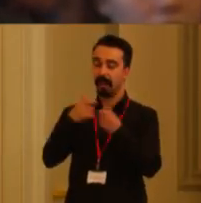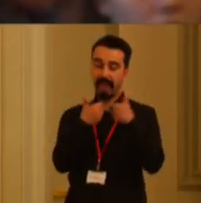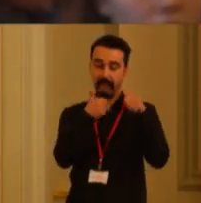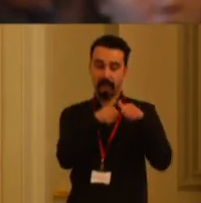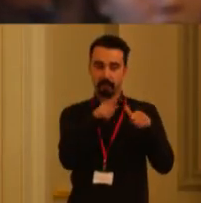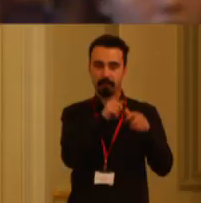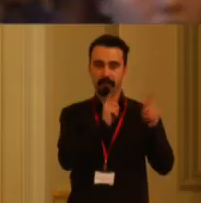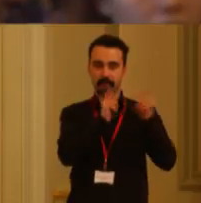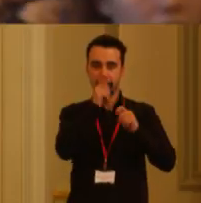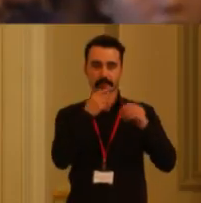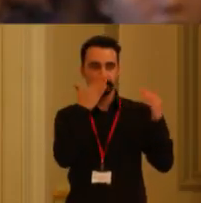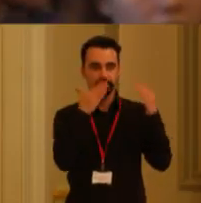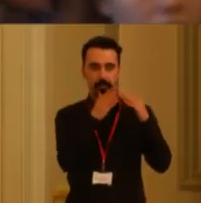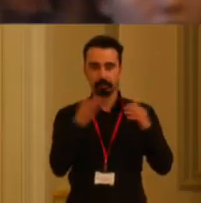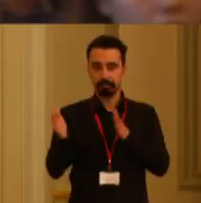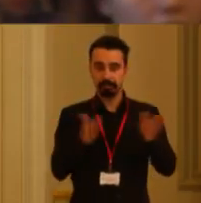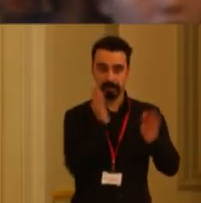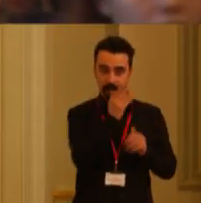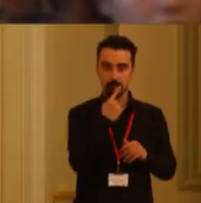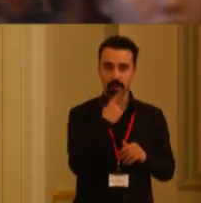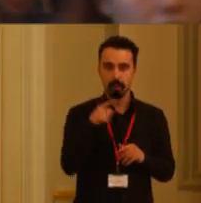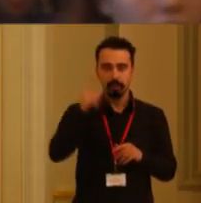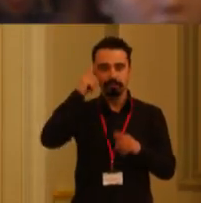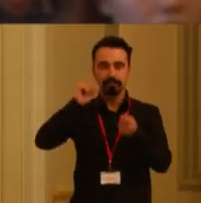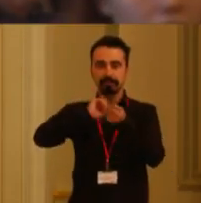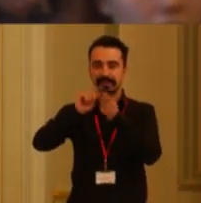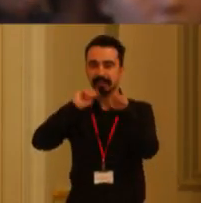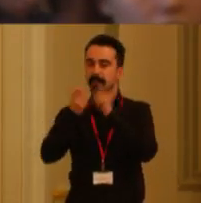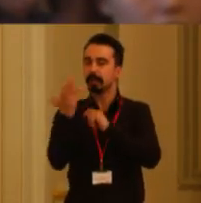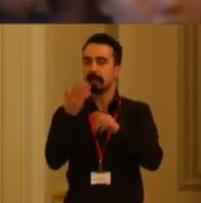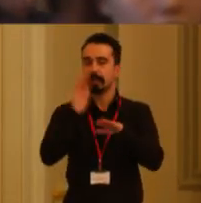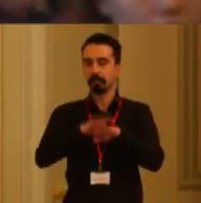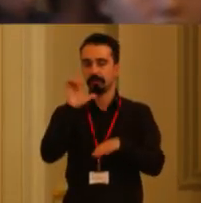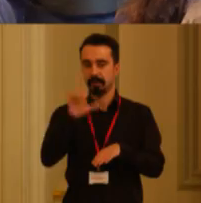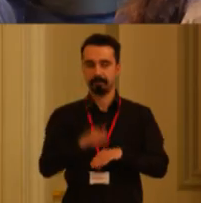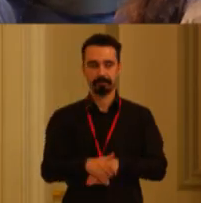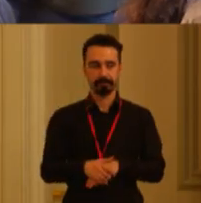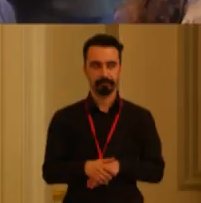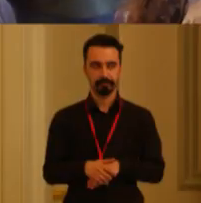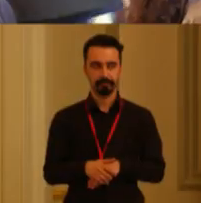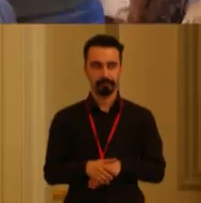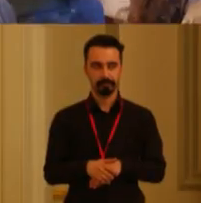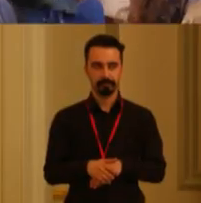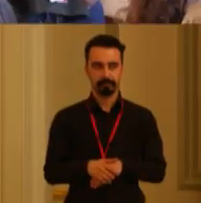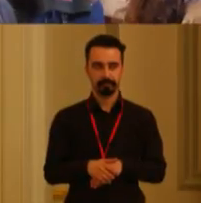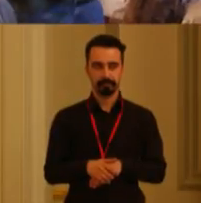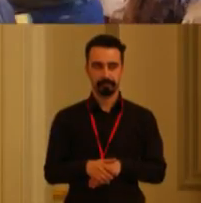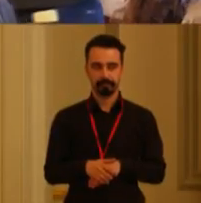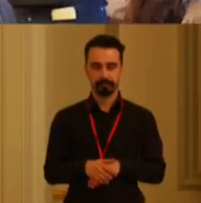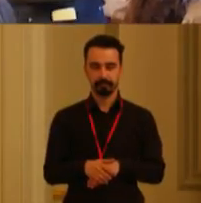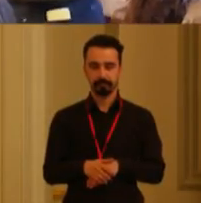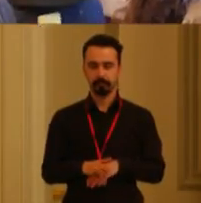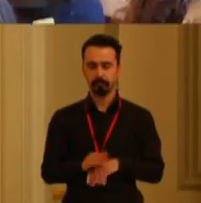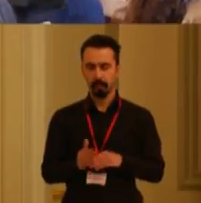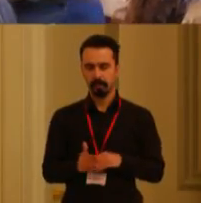You're saying they want to run away from strict parenting and want to marry as a means of savior. How do you think we